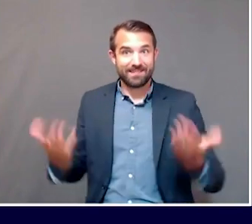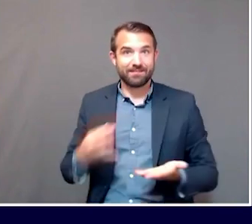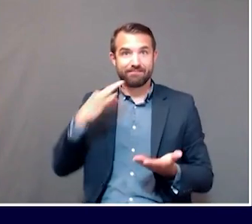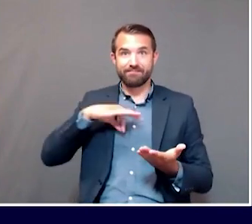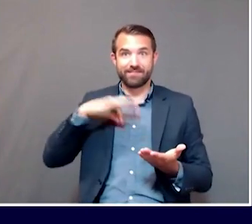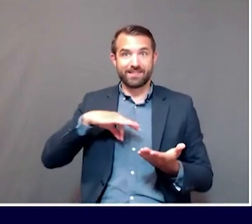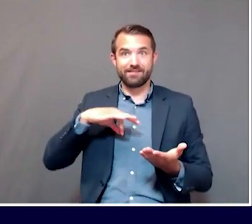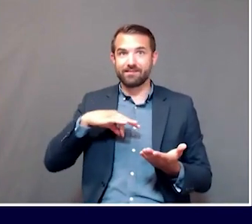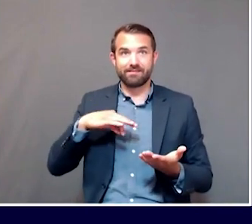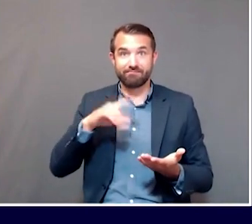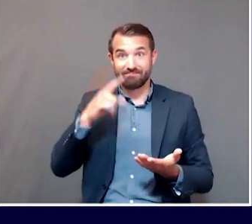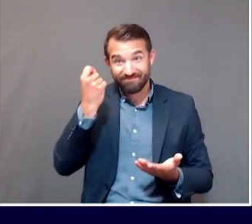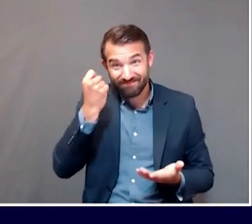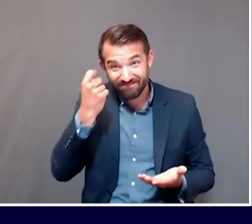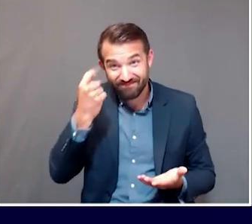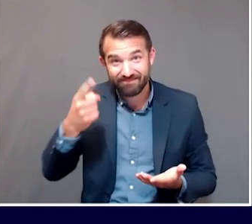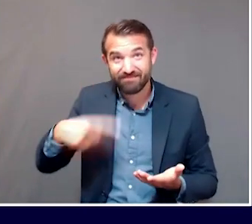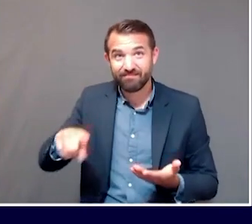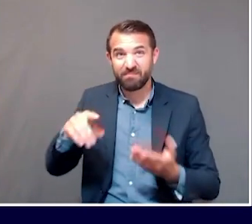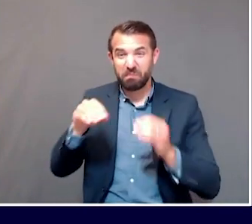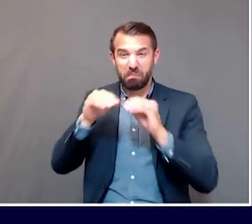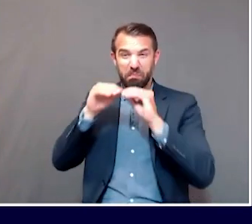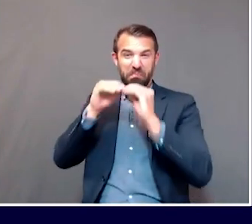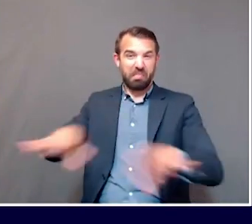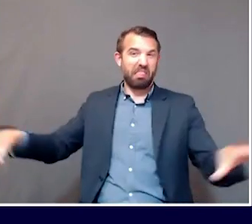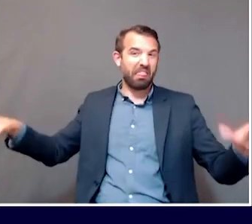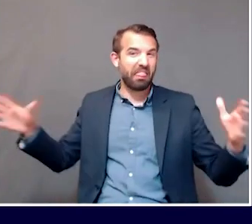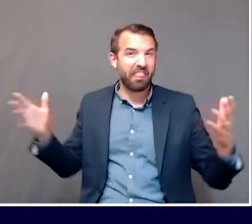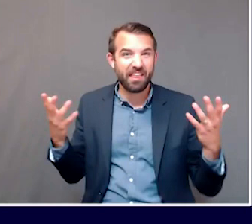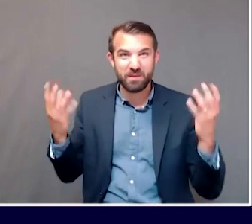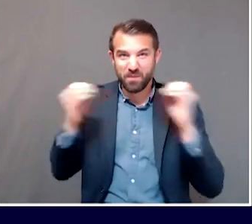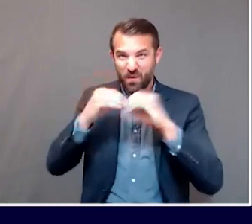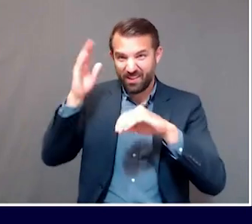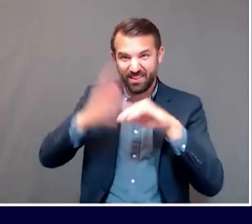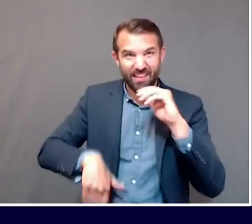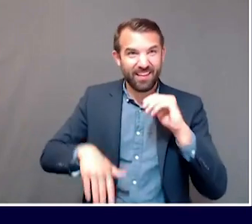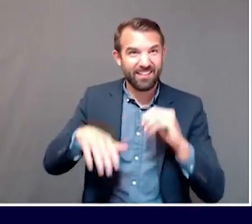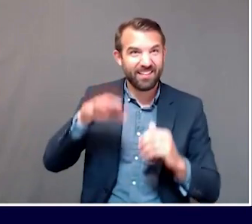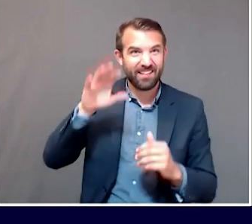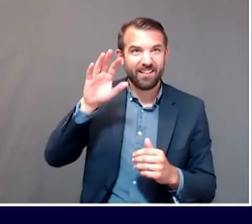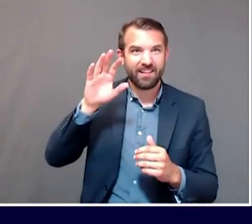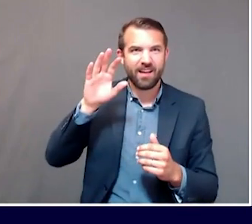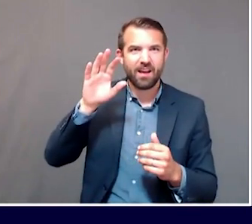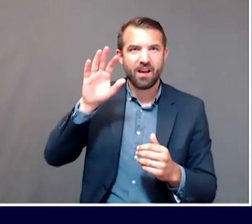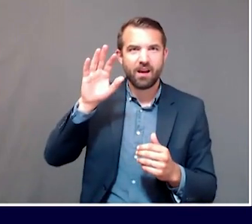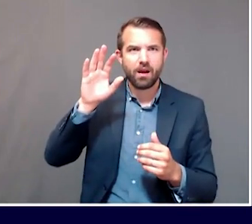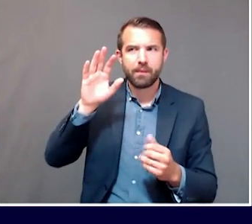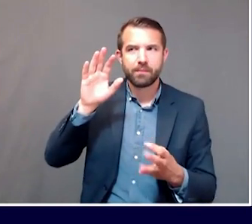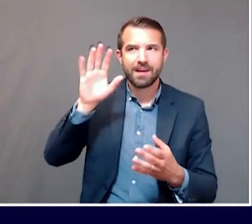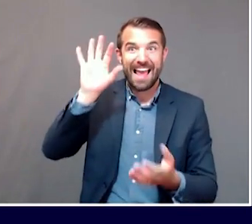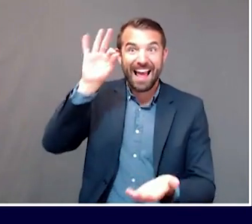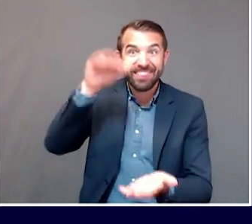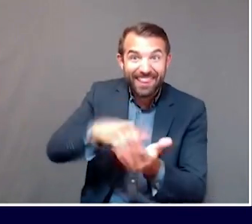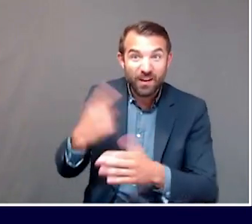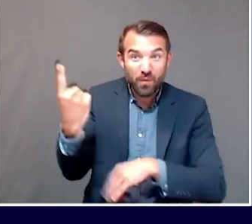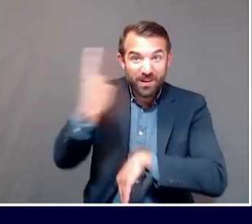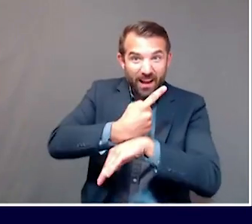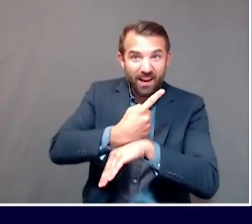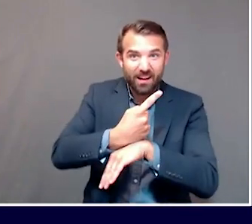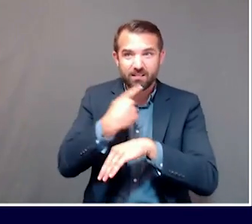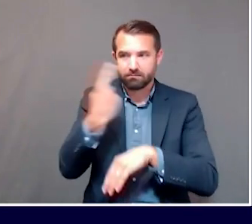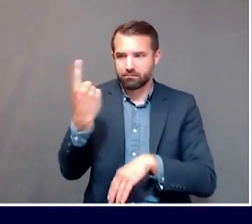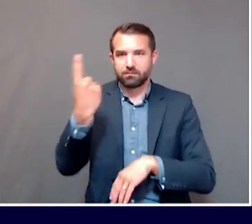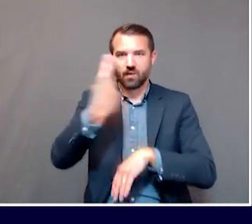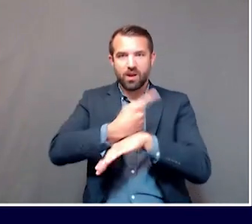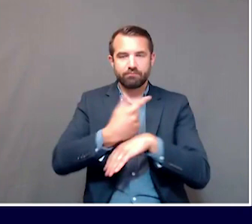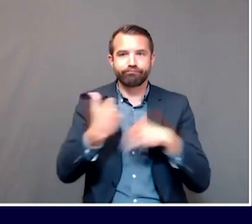with that huge outbreak, more than 9,000 new cases yesterday alone, we expect them to test before they come